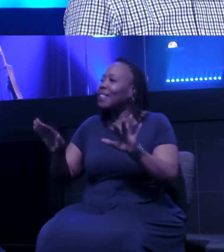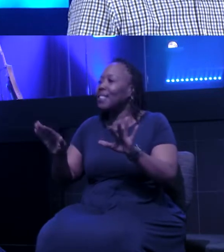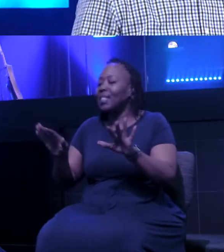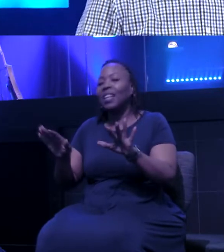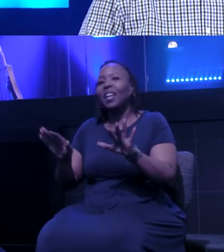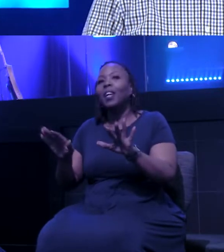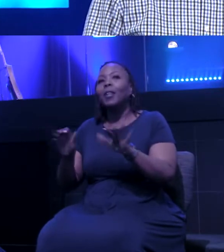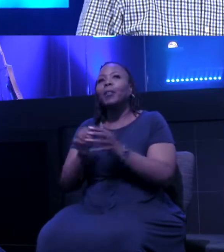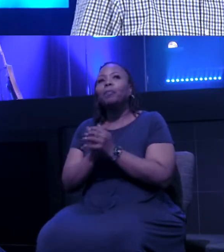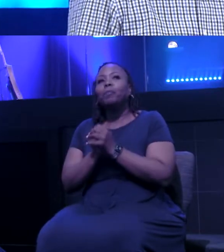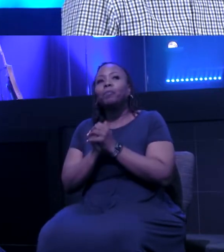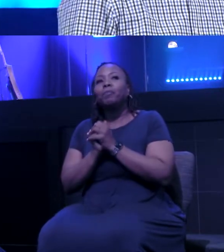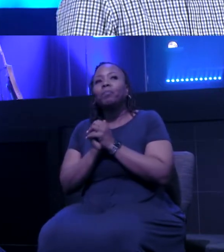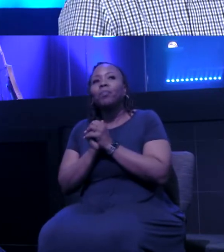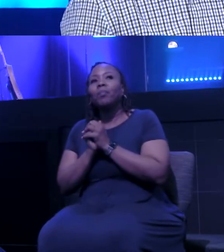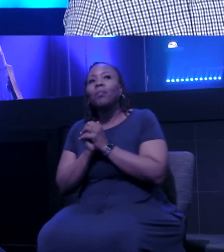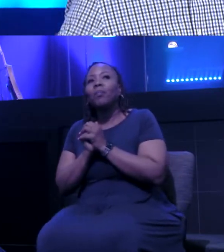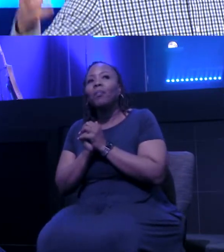this.